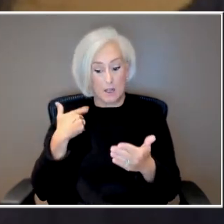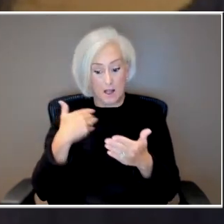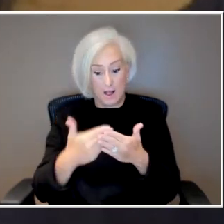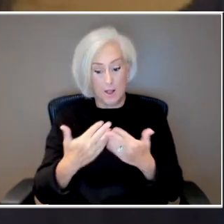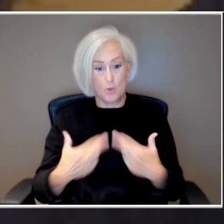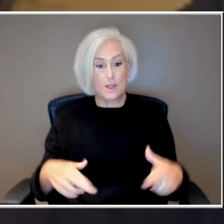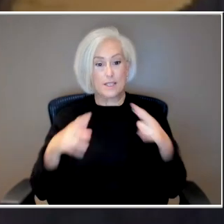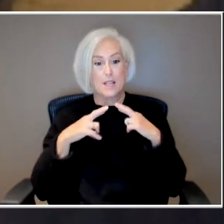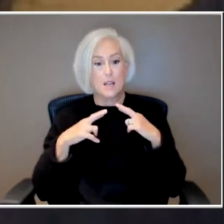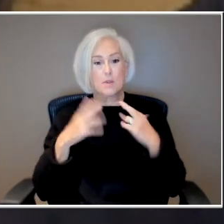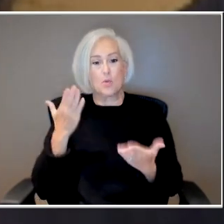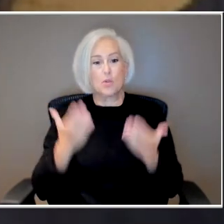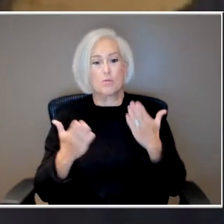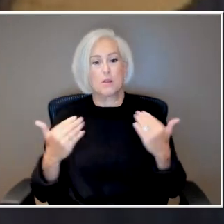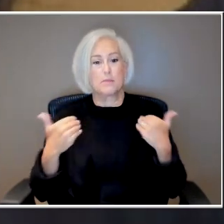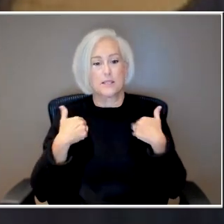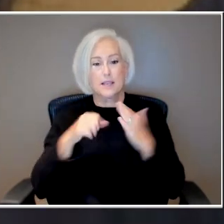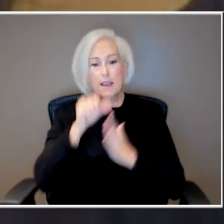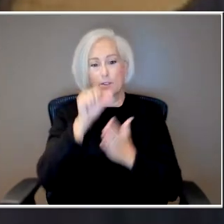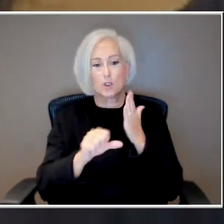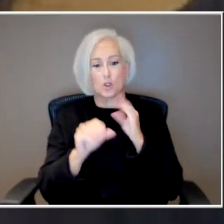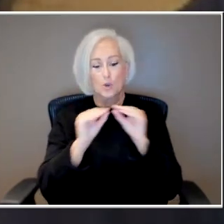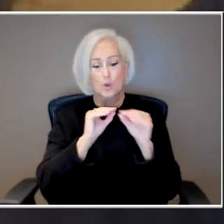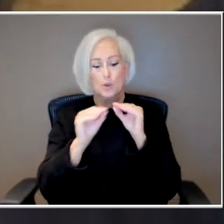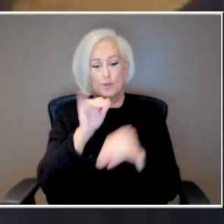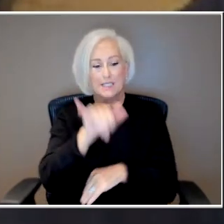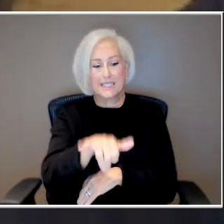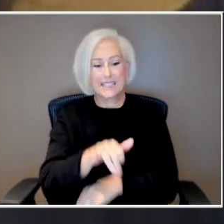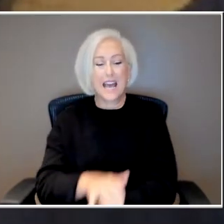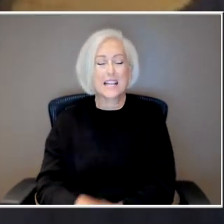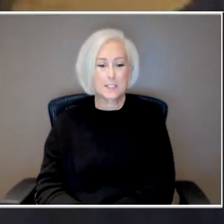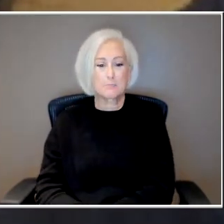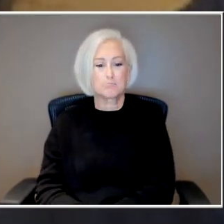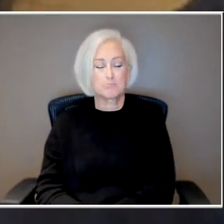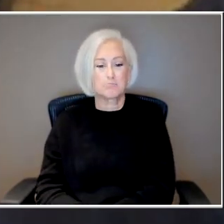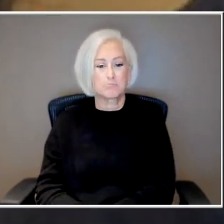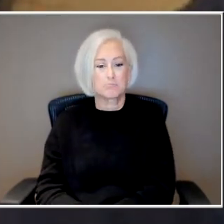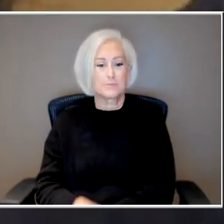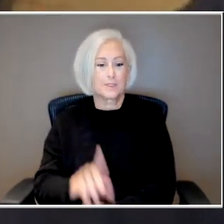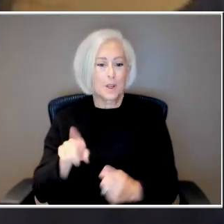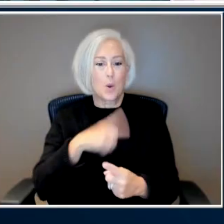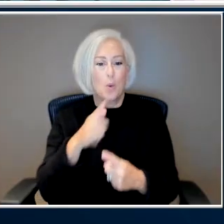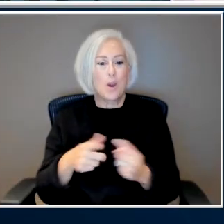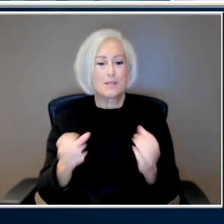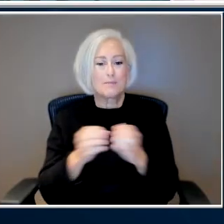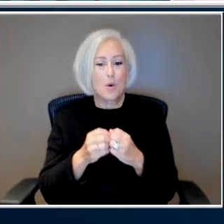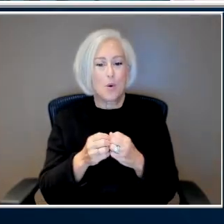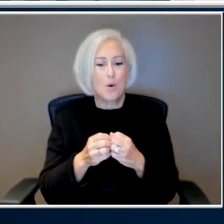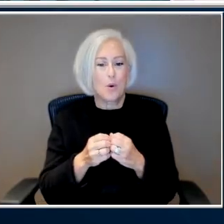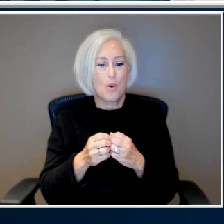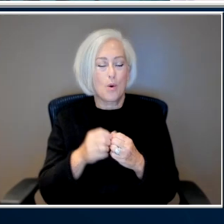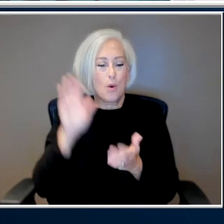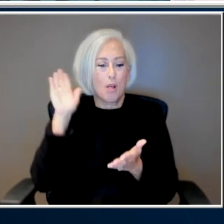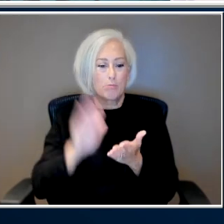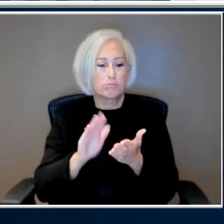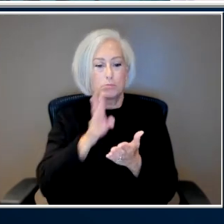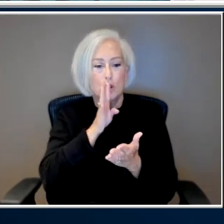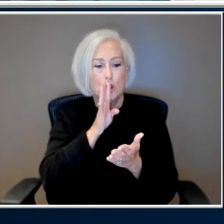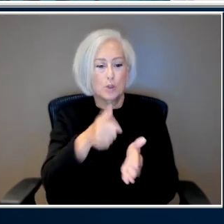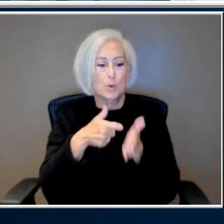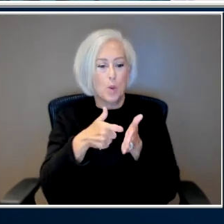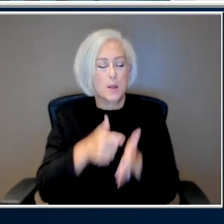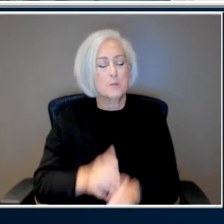through the surgery to fix it when talking's less required. Yeah. Have you?